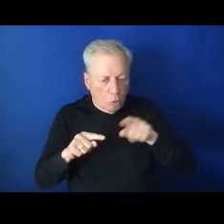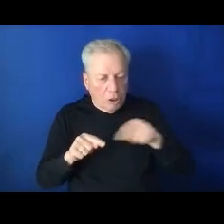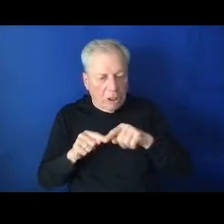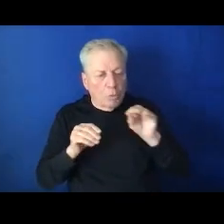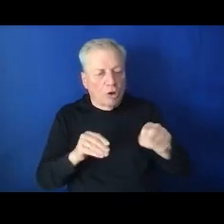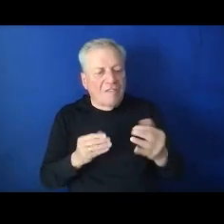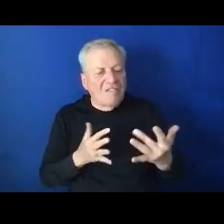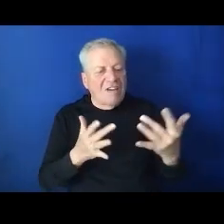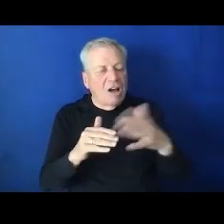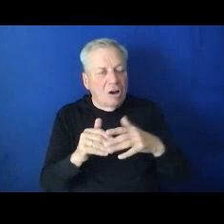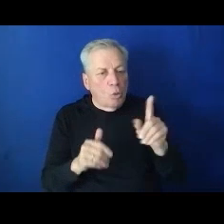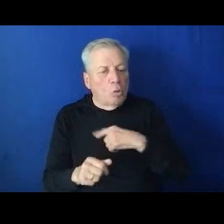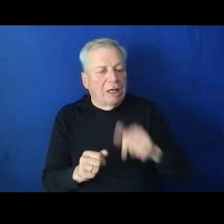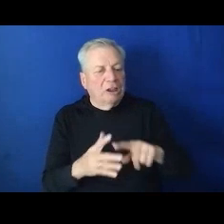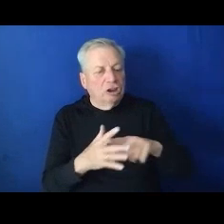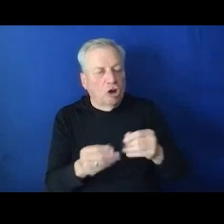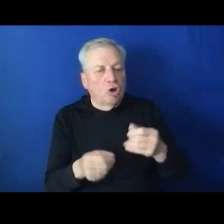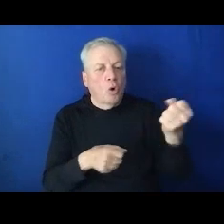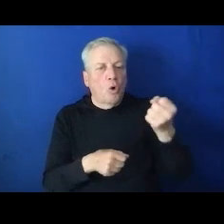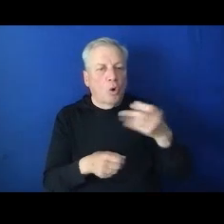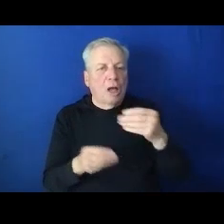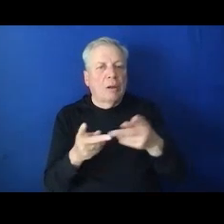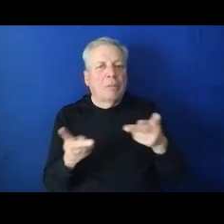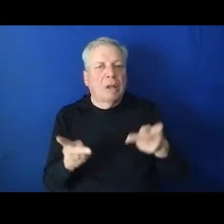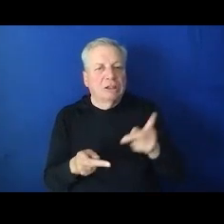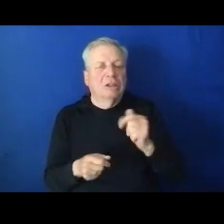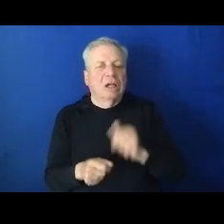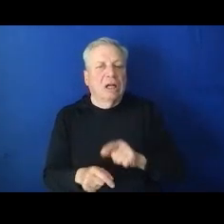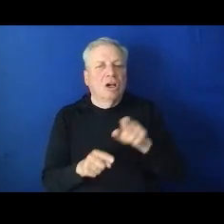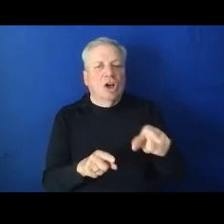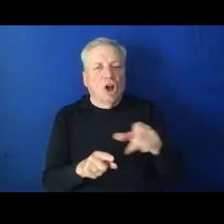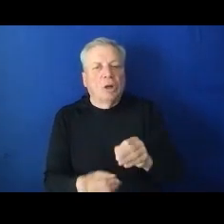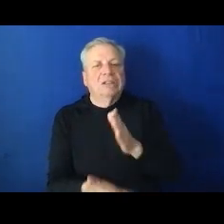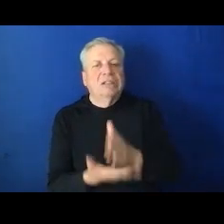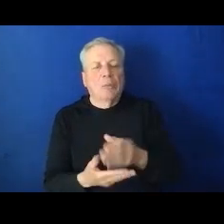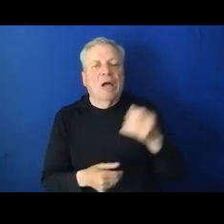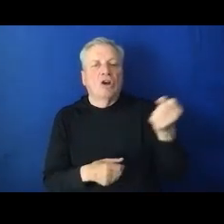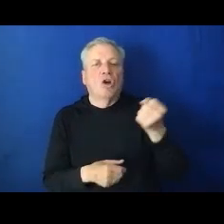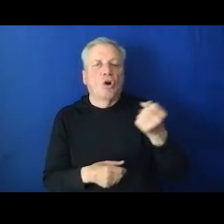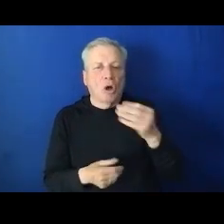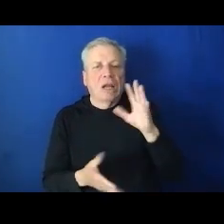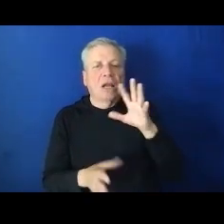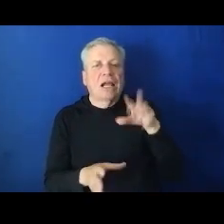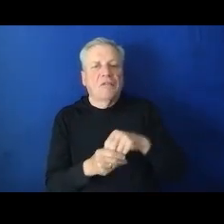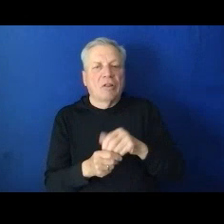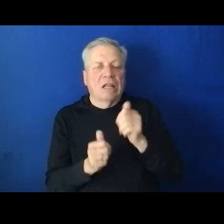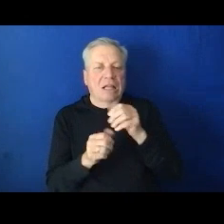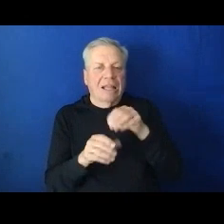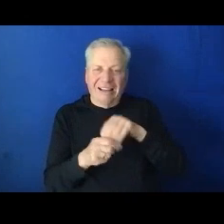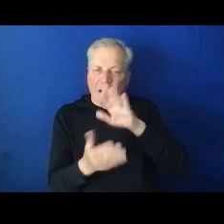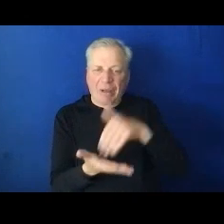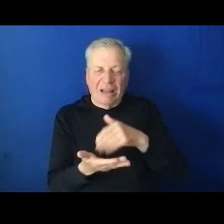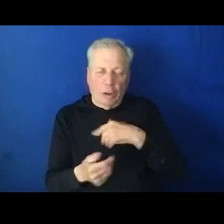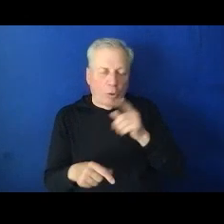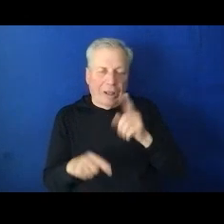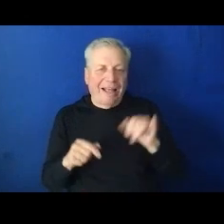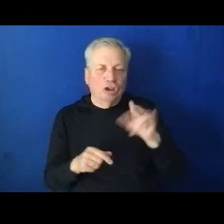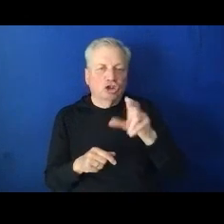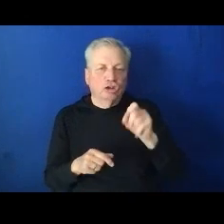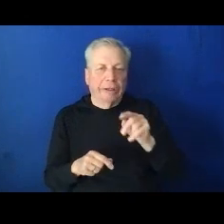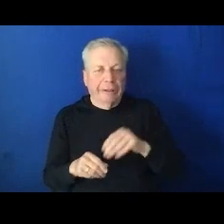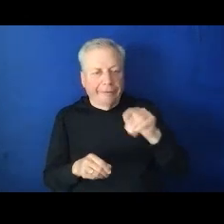place we can start and hold it, and a place we can go and then stop and hold it, and everything in between. So we can't just like cut a